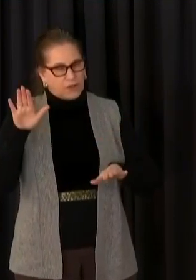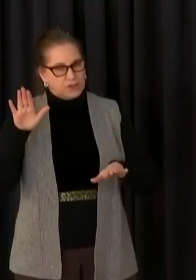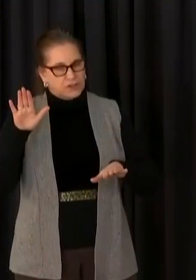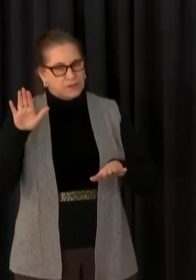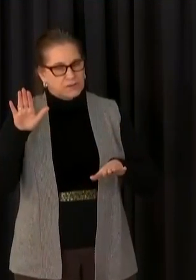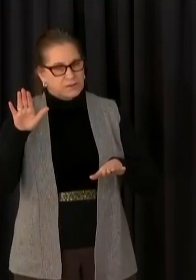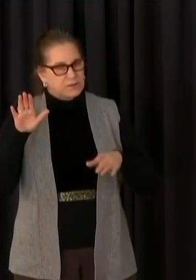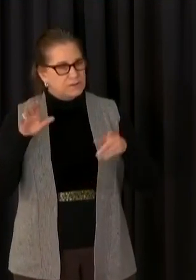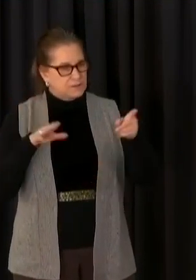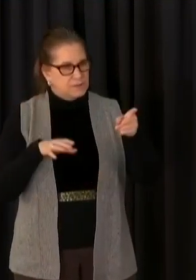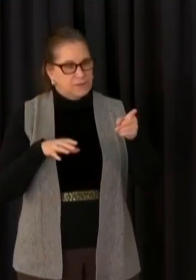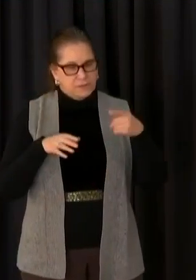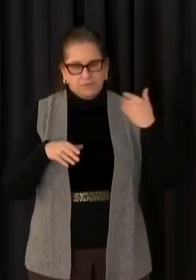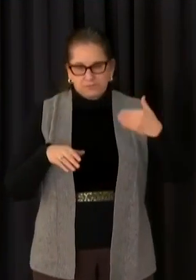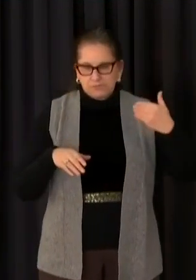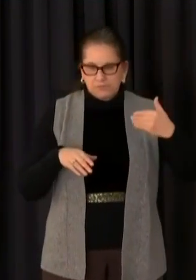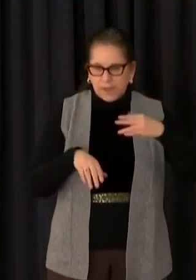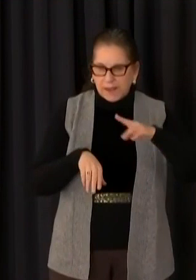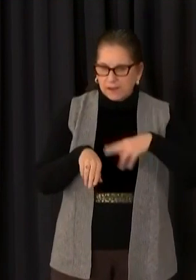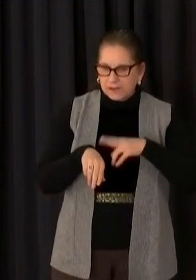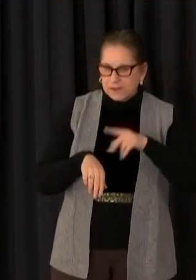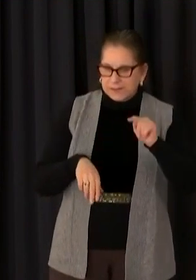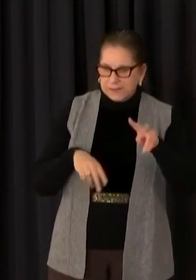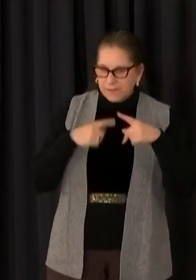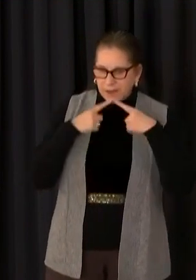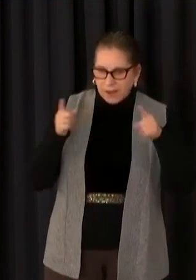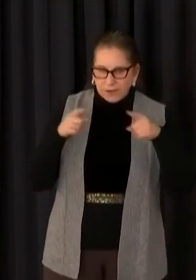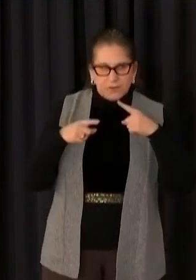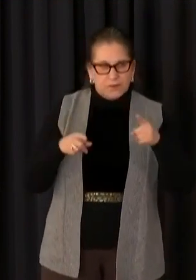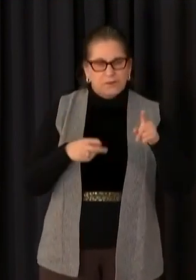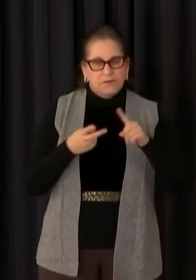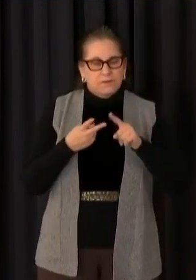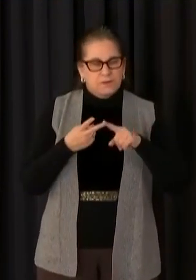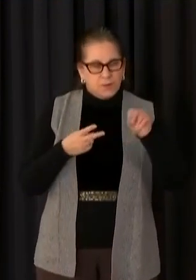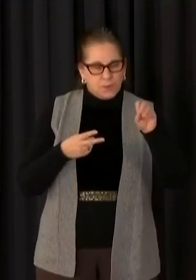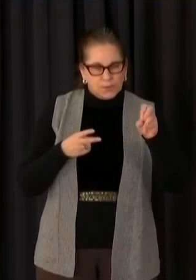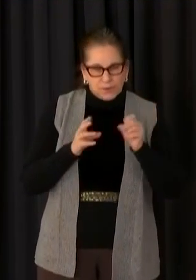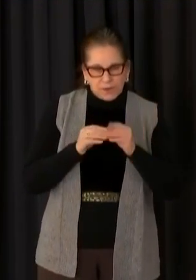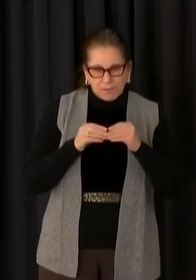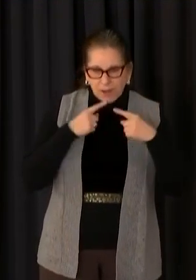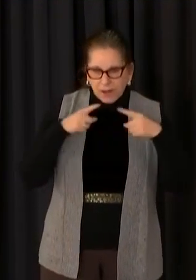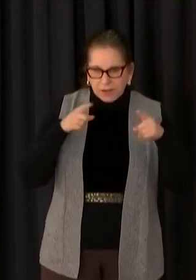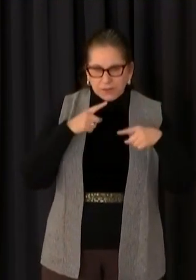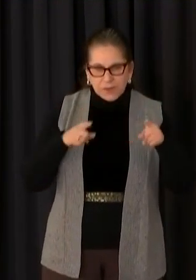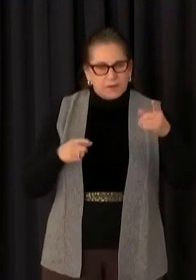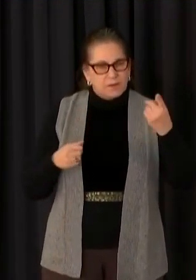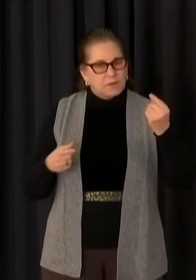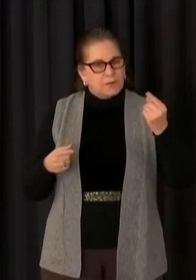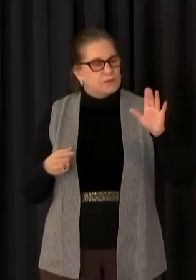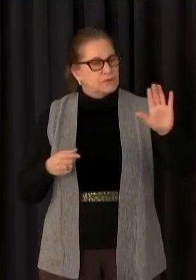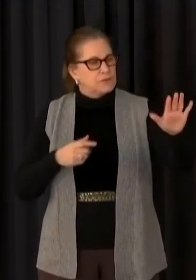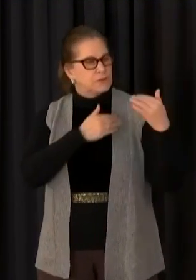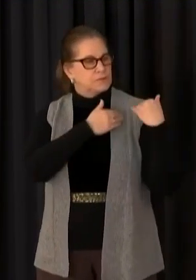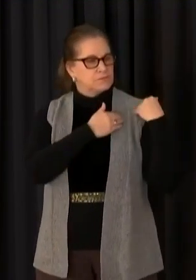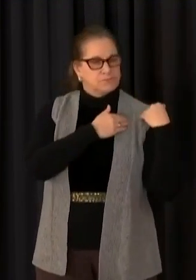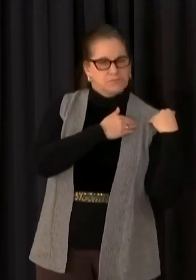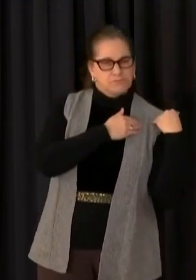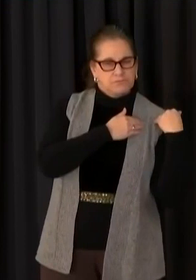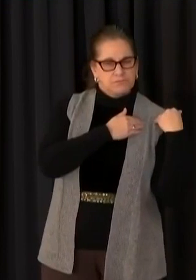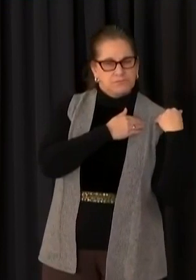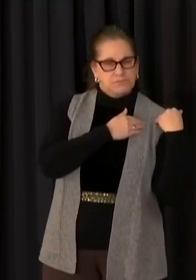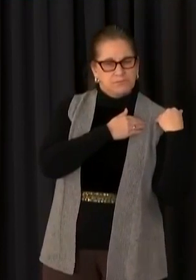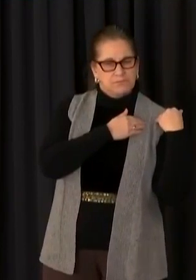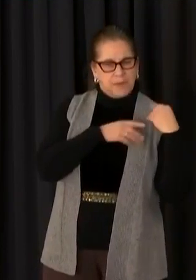TV appearances. Some of your recent news conferences have been broadcast nationally as well. What do you see as your responsibility and goals